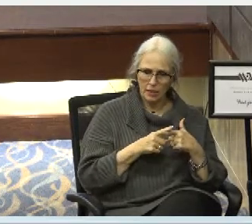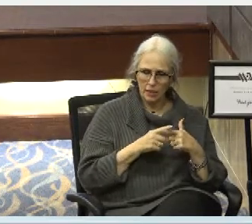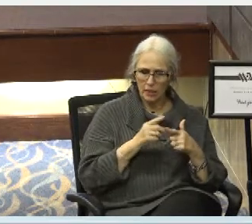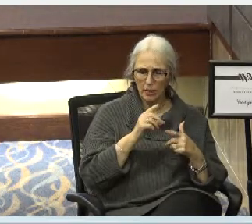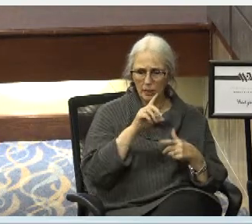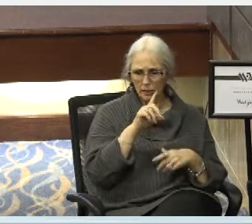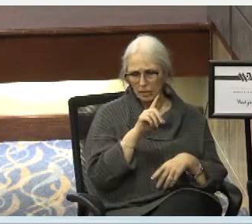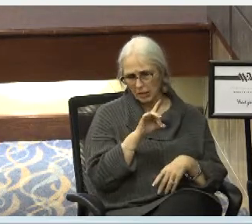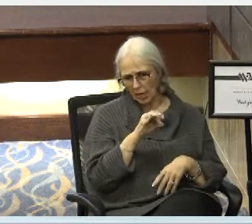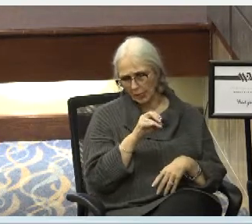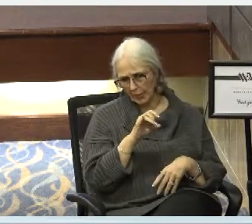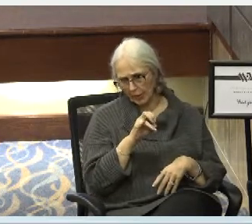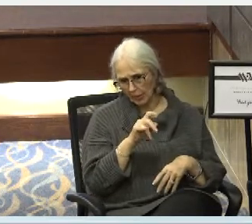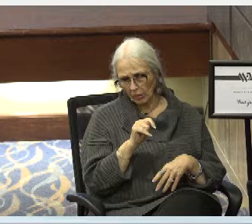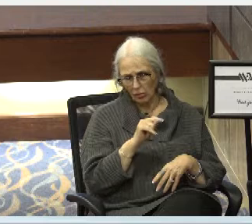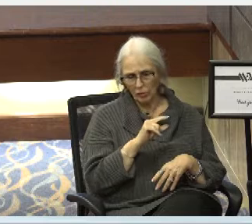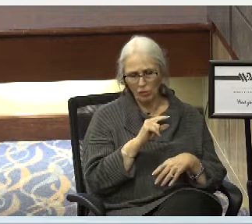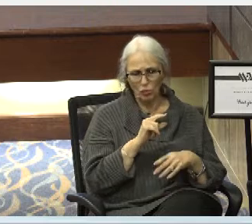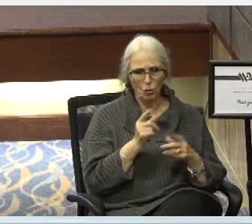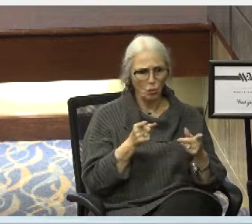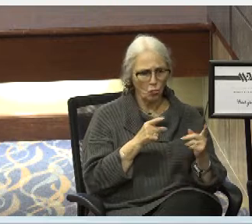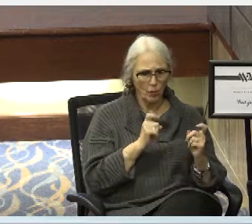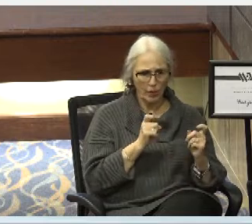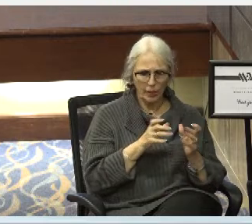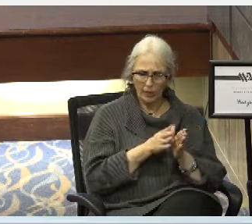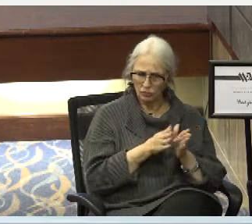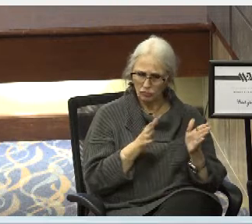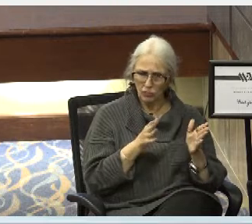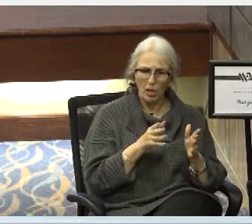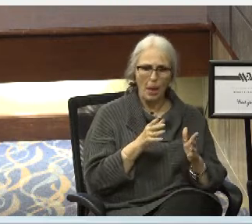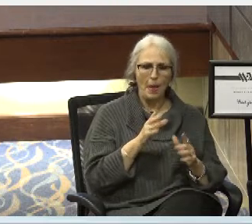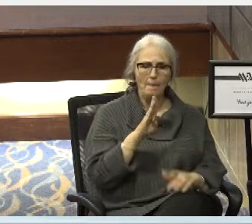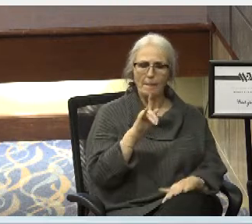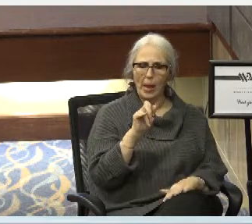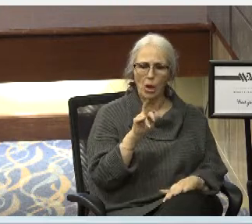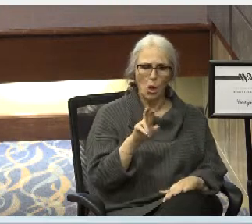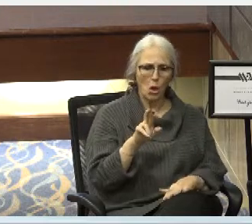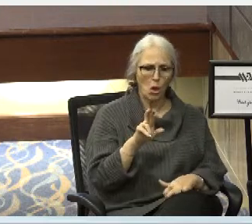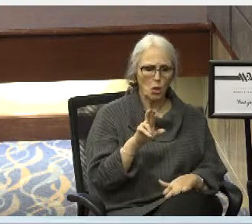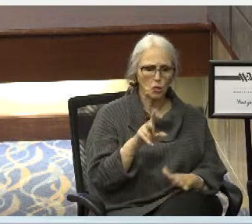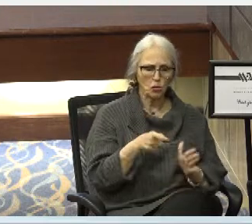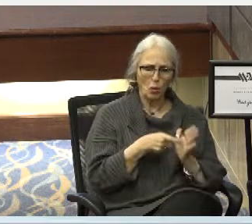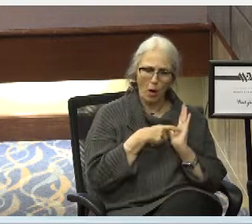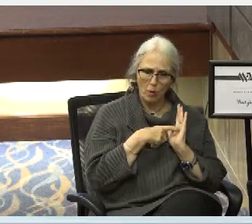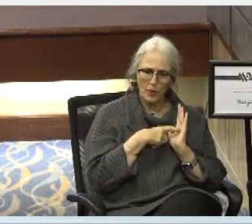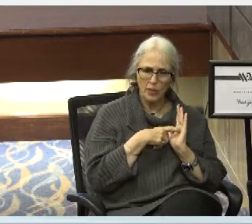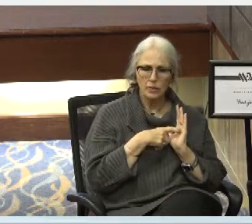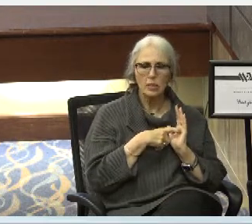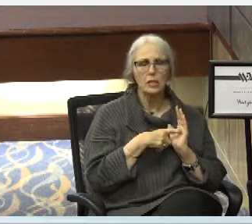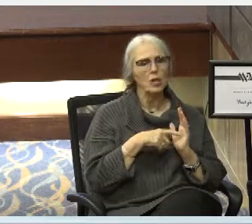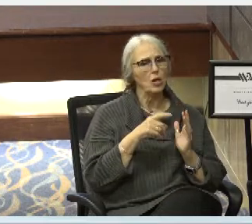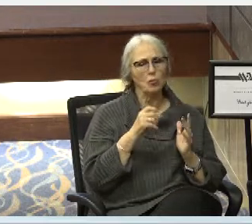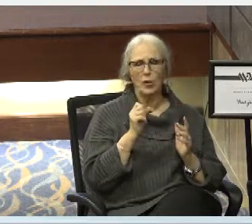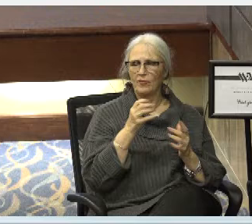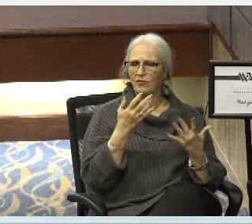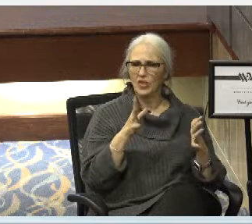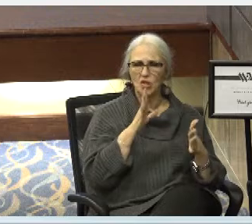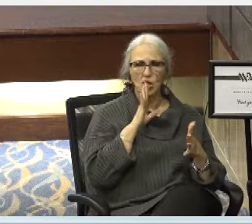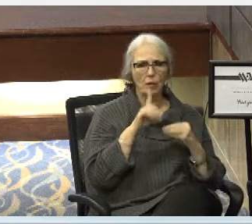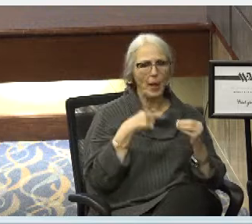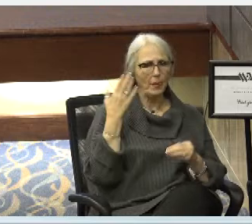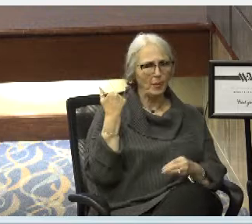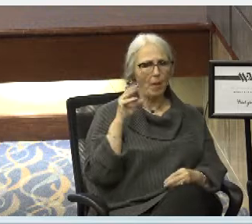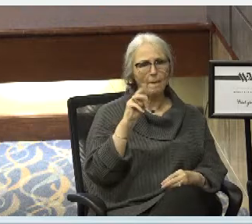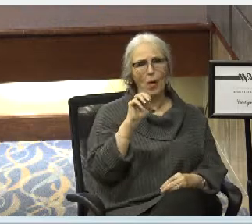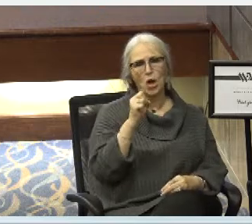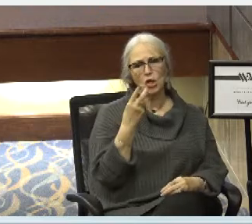and wanted to give you just a quick overview of Baylor's obligations. These are all refreshers from what we discussed on the March